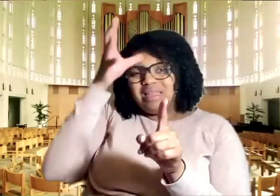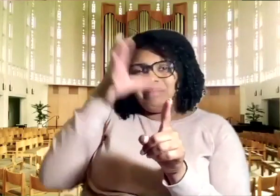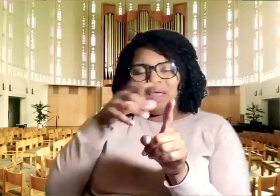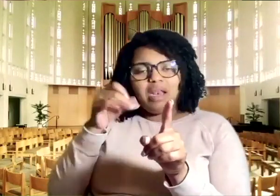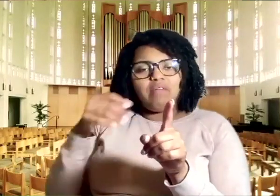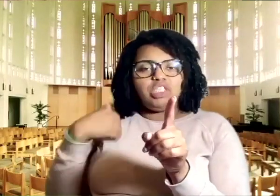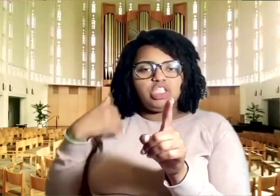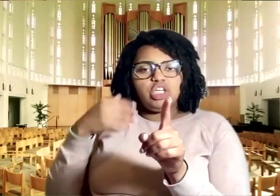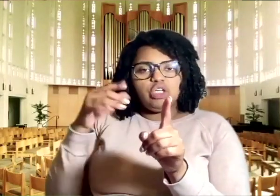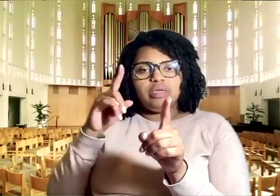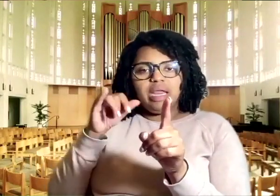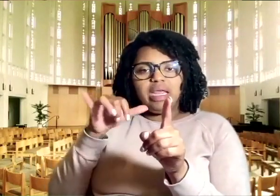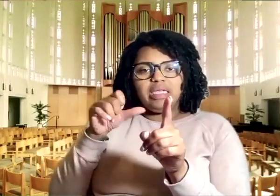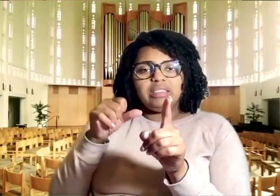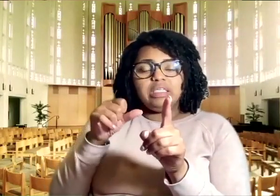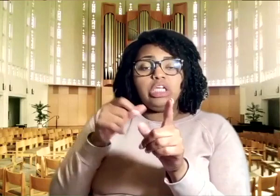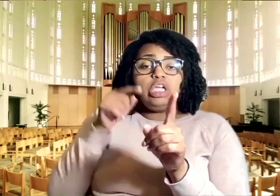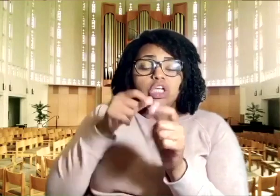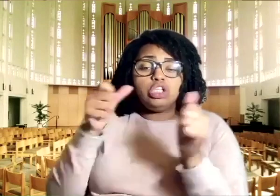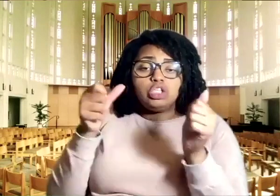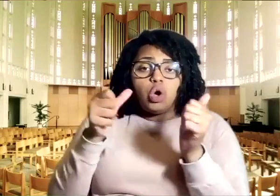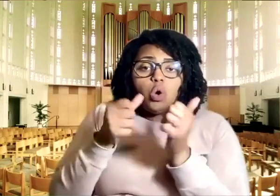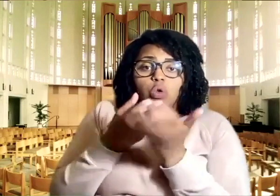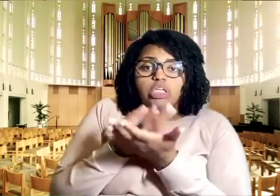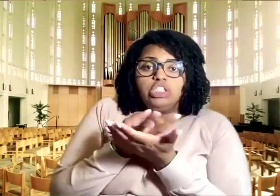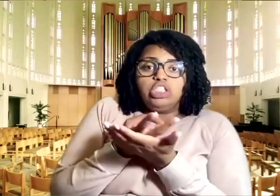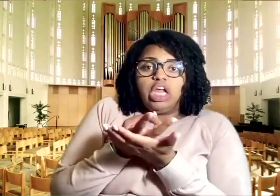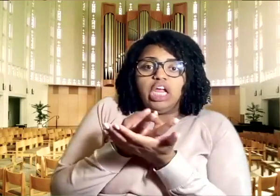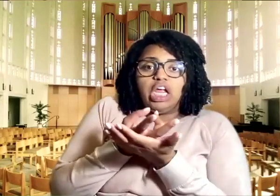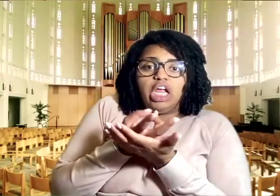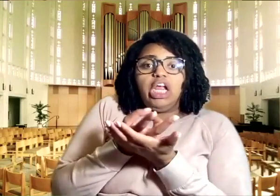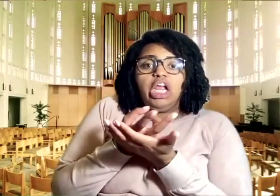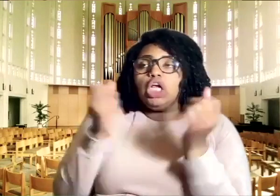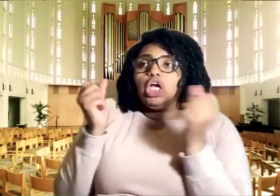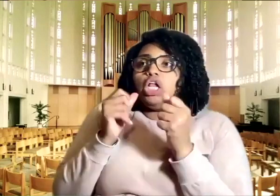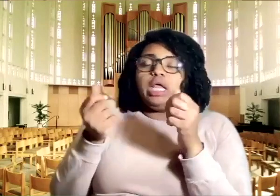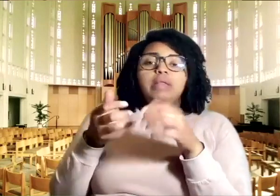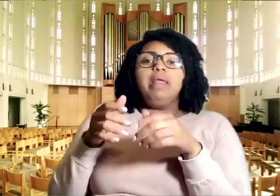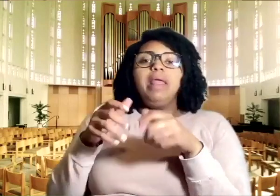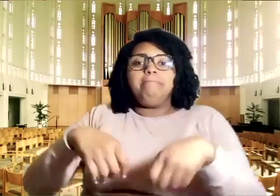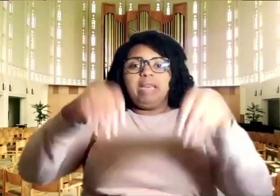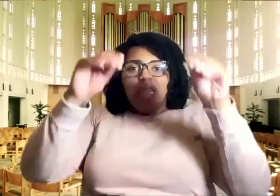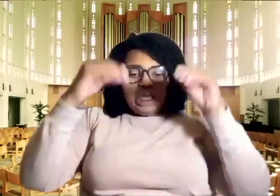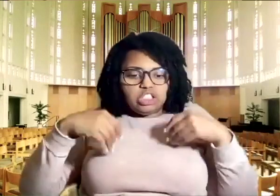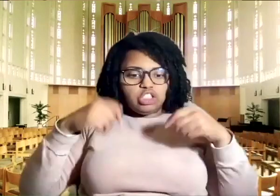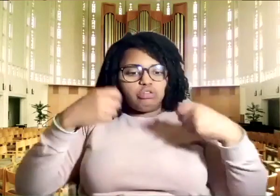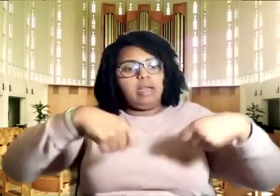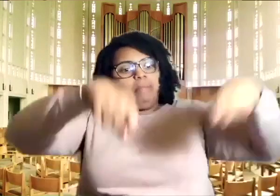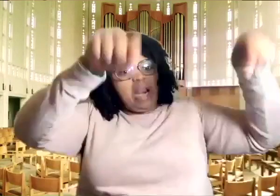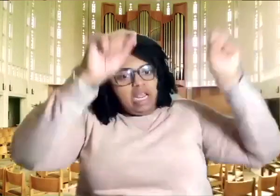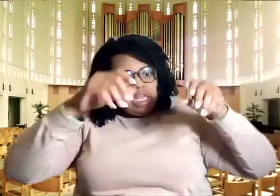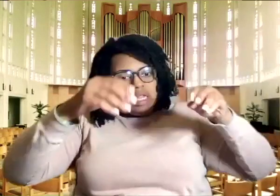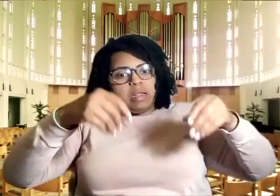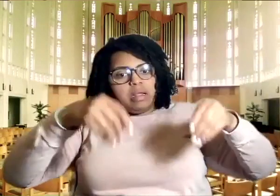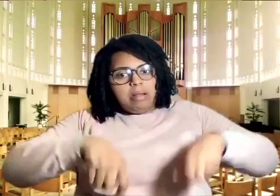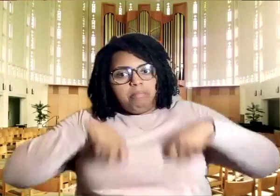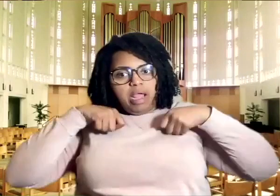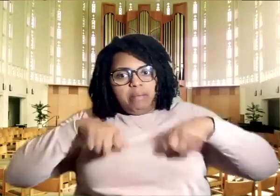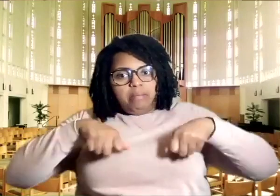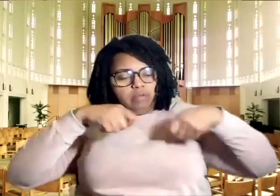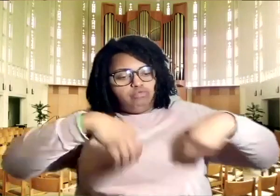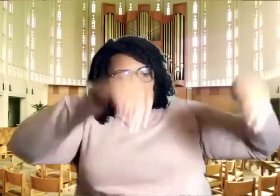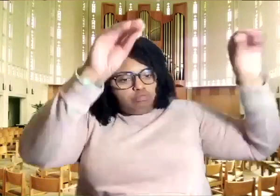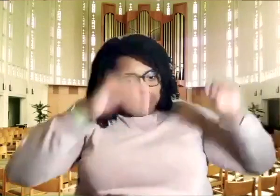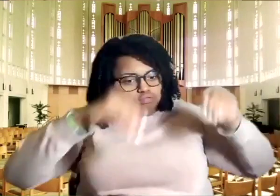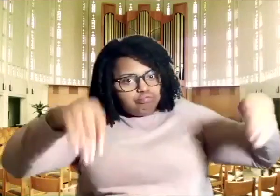He's shaking and cold, piled with blankets. And so in this case, she was safe, at least sexually,